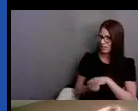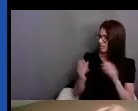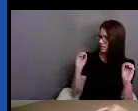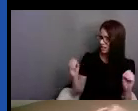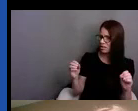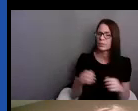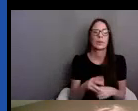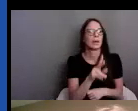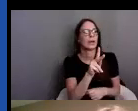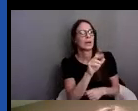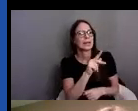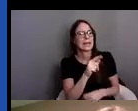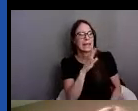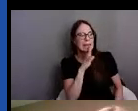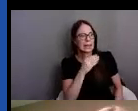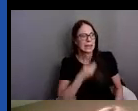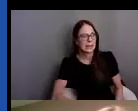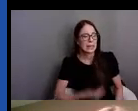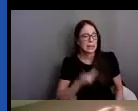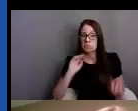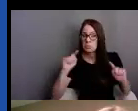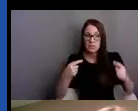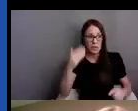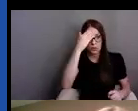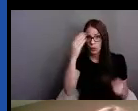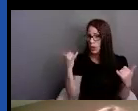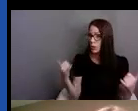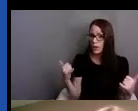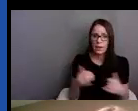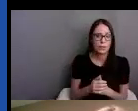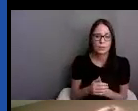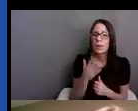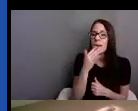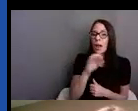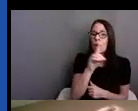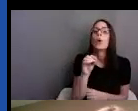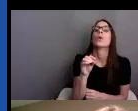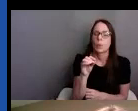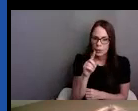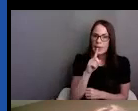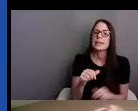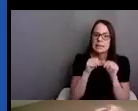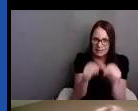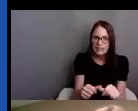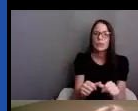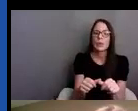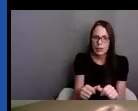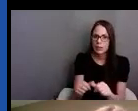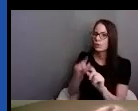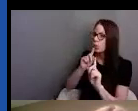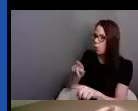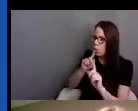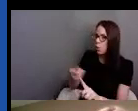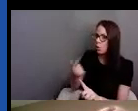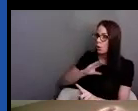This is Kate, and as far as we know right now, Colorado is continuing to order our full